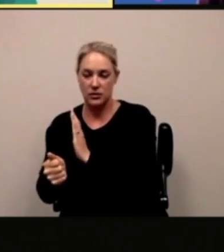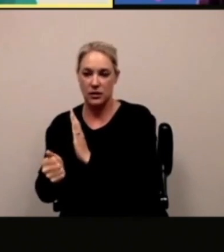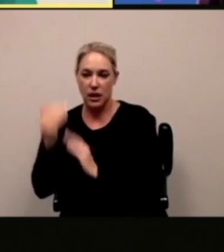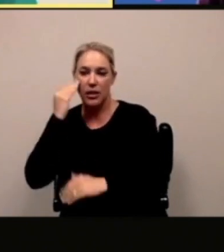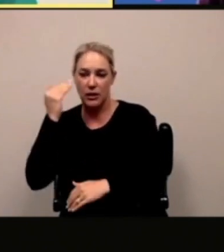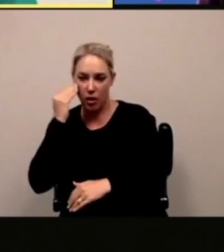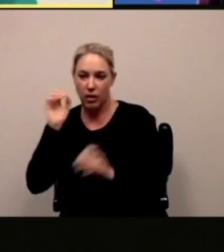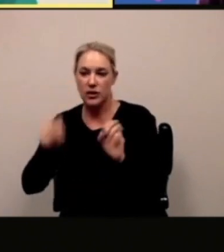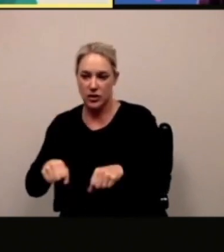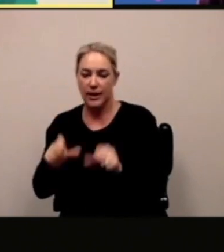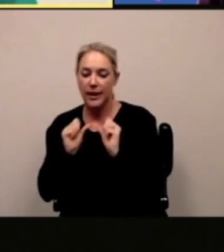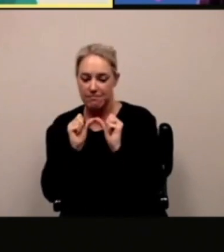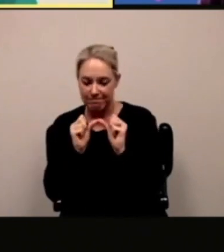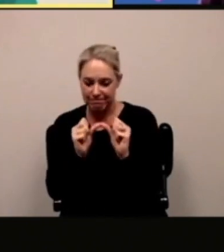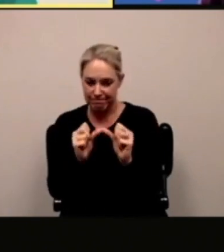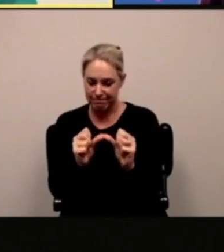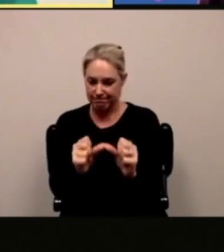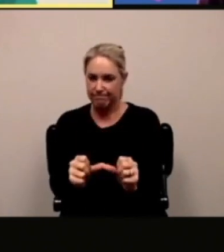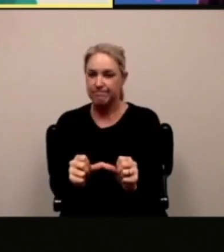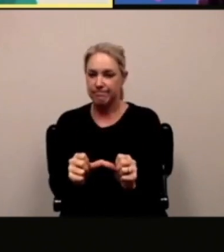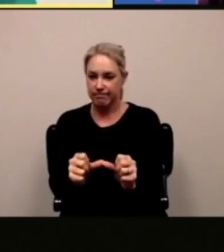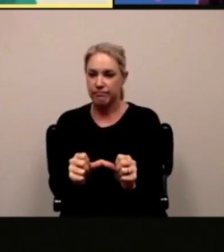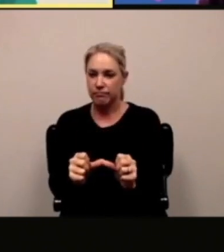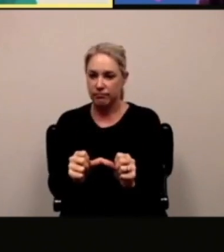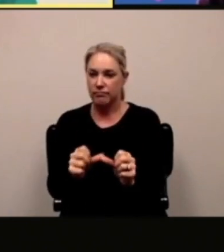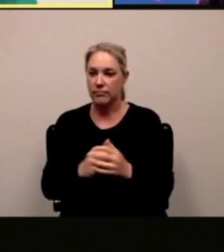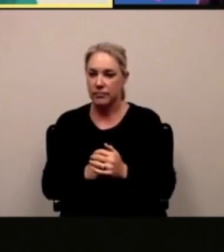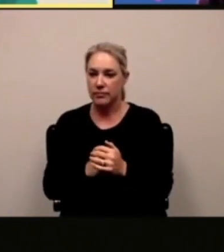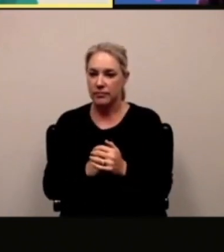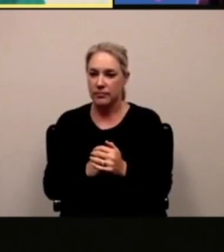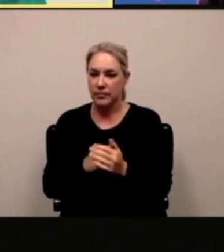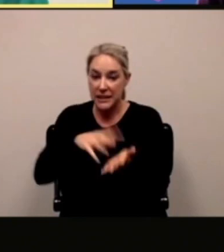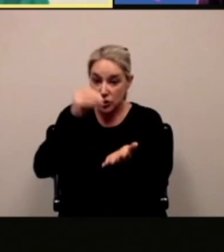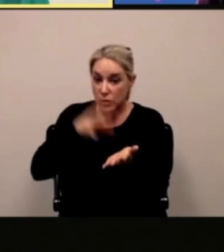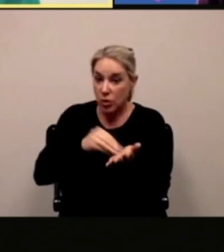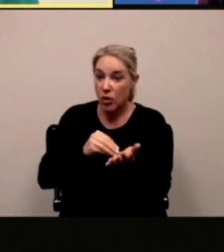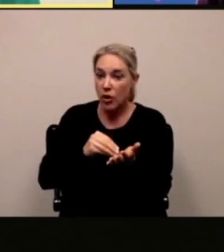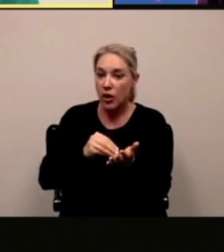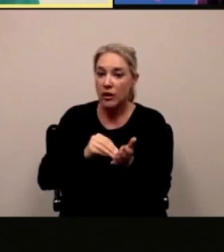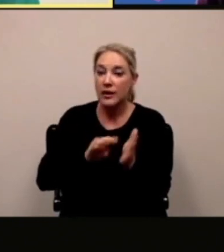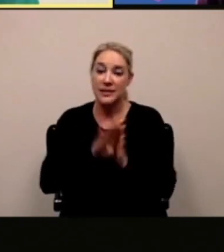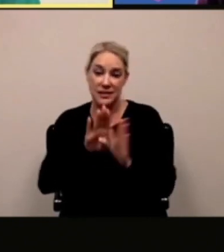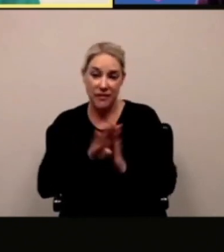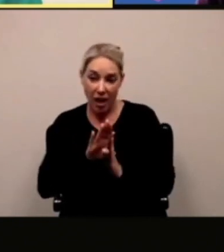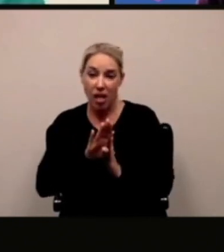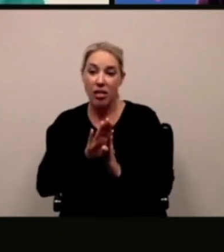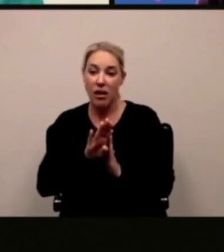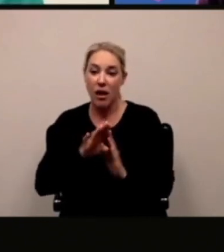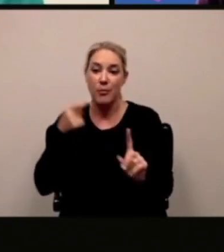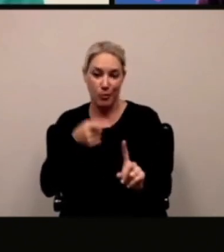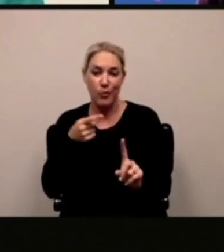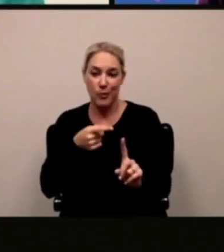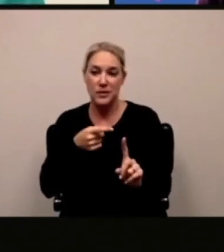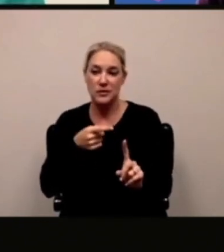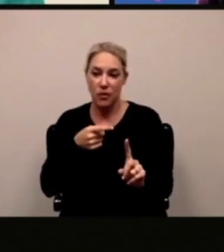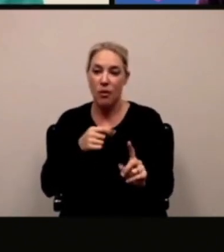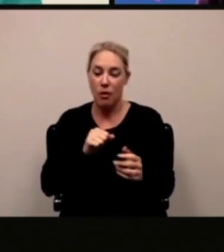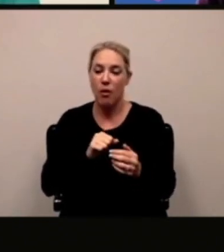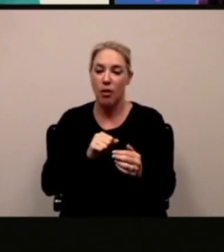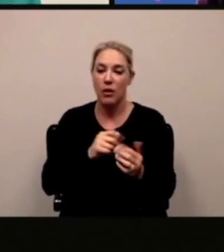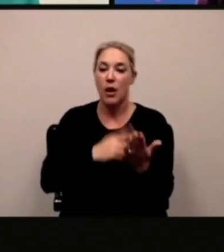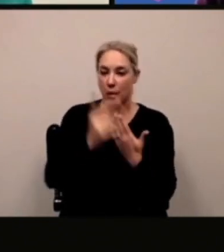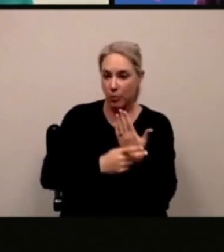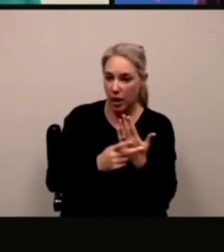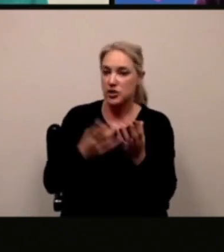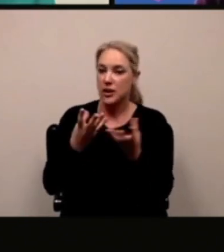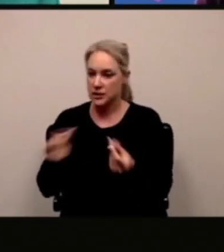going and creating those, those purposeful projects and solutions. All right, Michelle, Claudia, we got less than a minute.